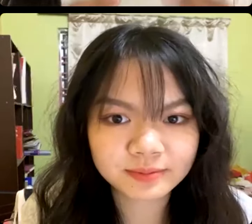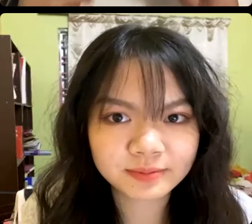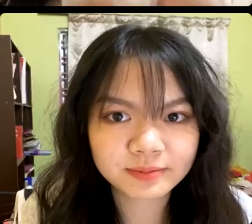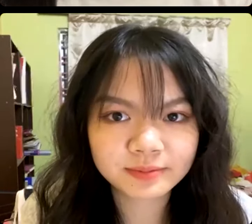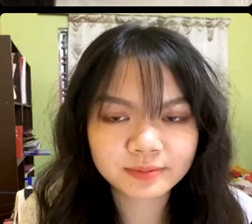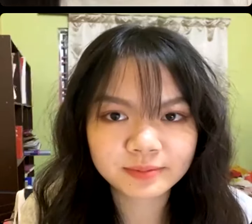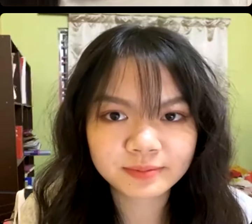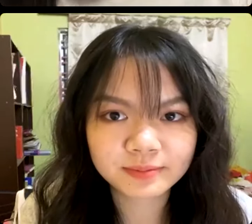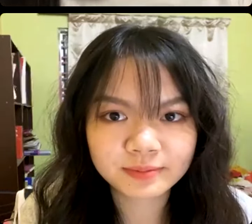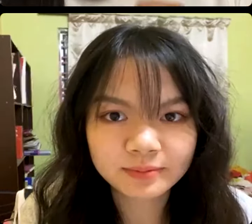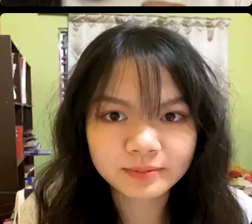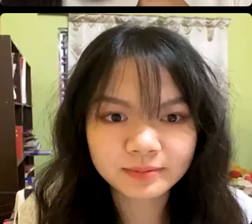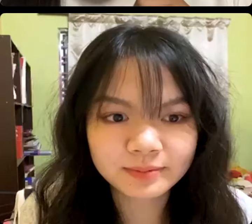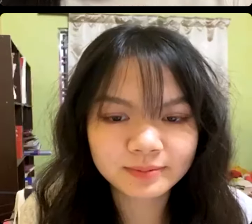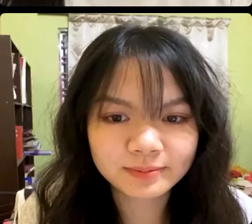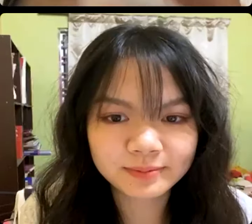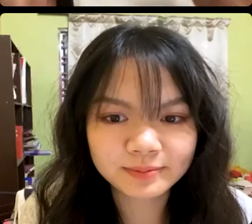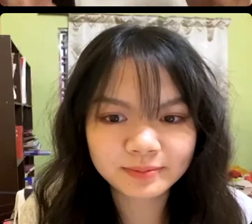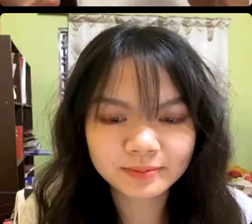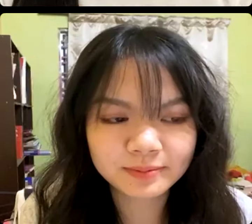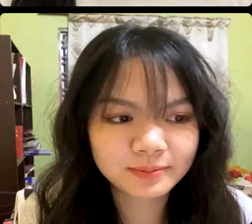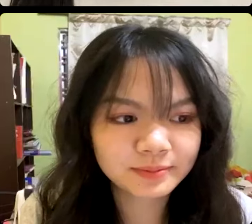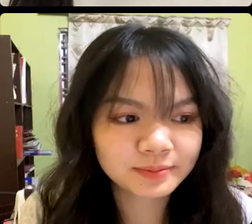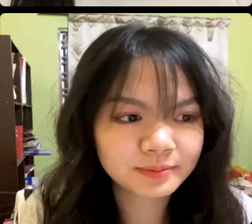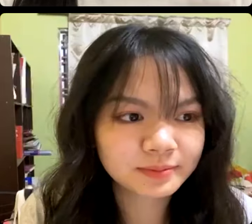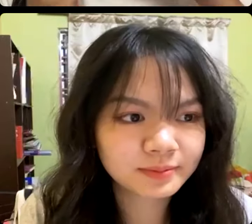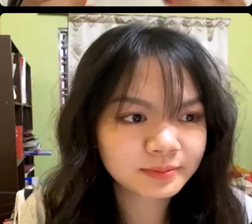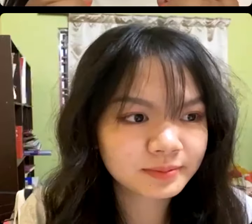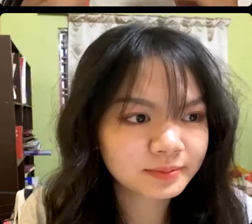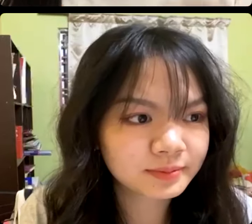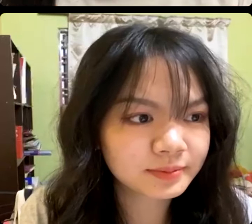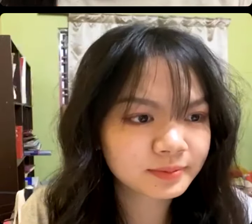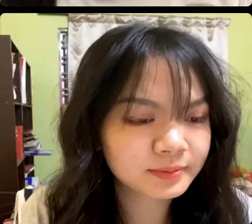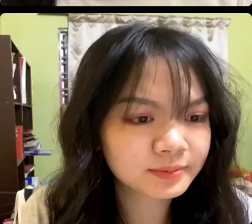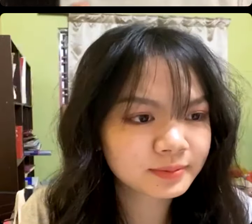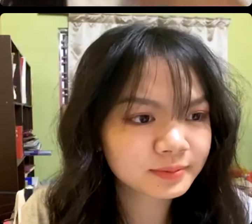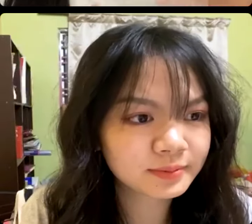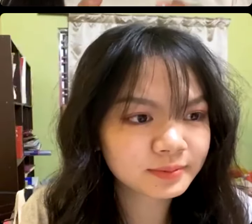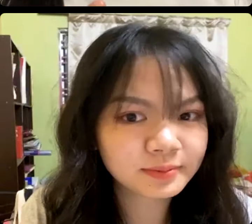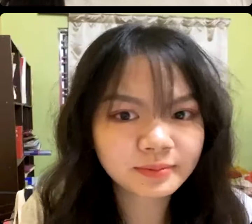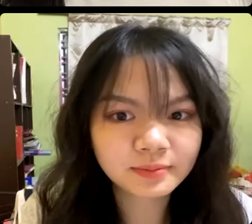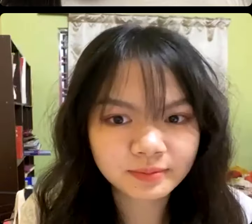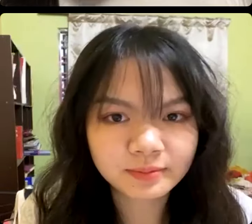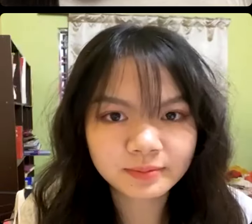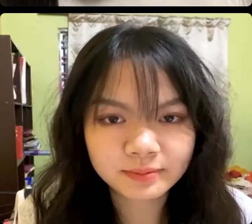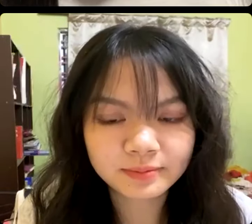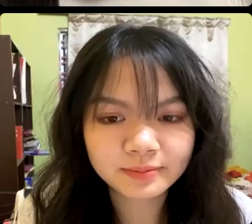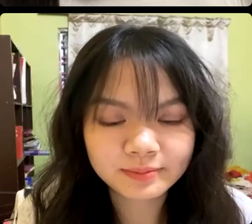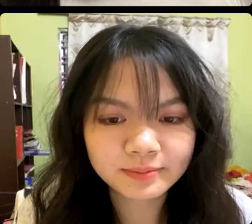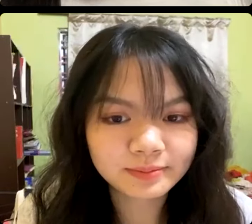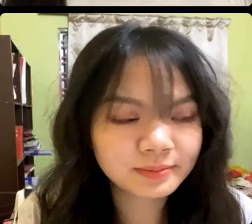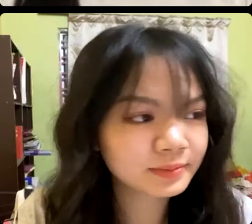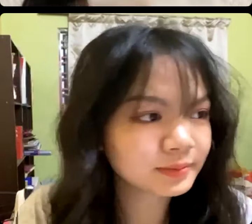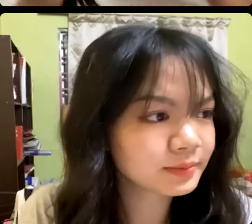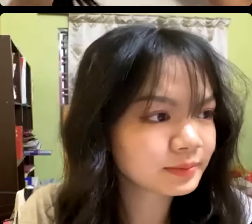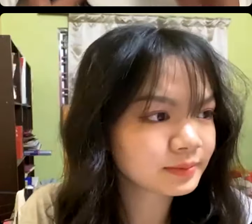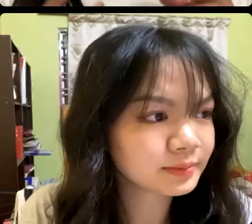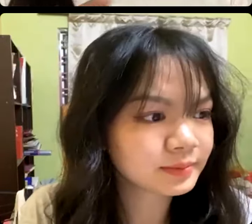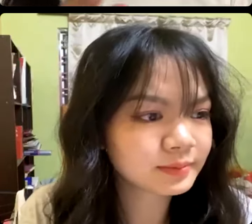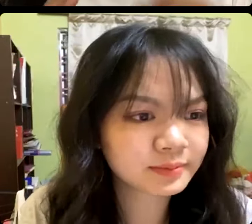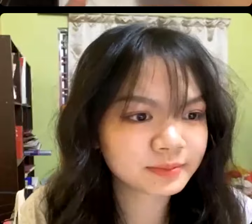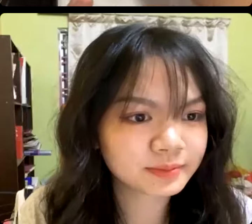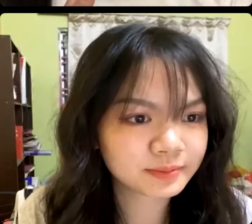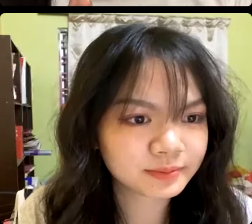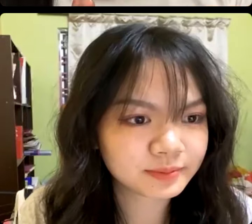a year-long online program where it allows youth to come together and engage in meaningful conversation and